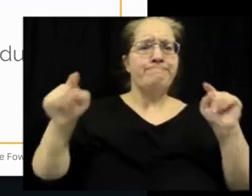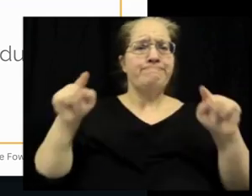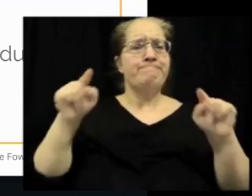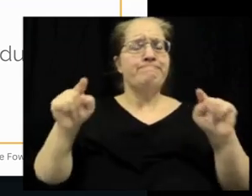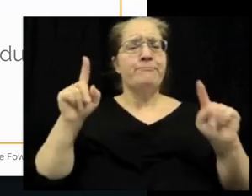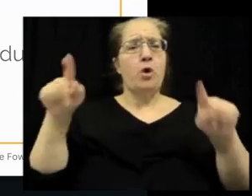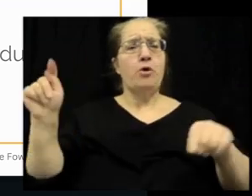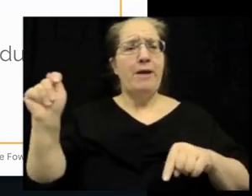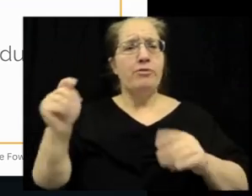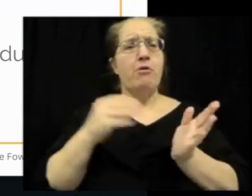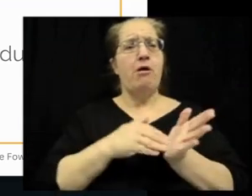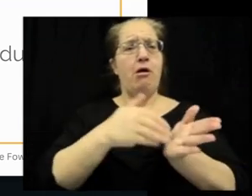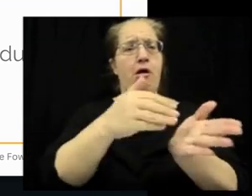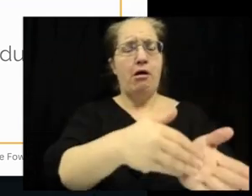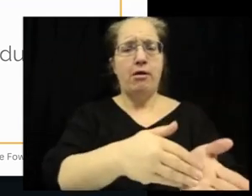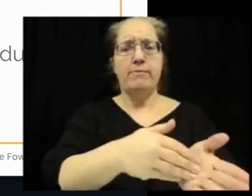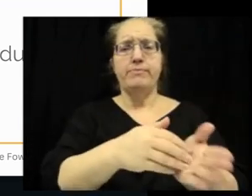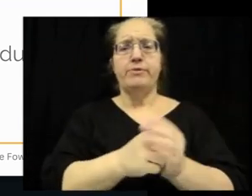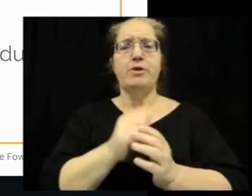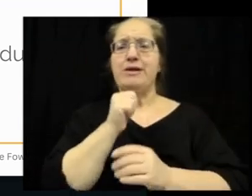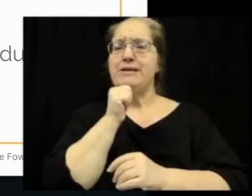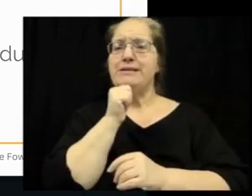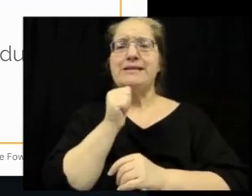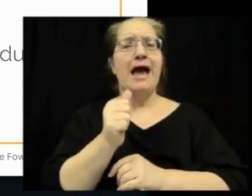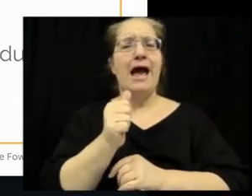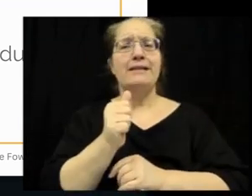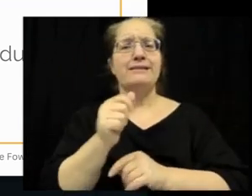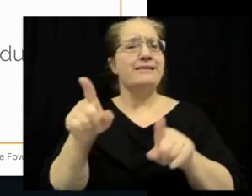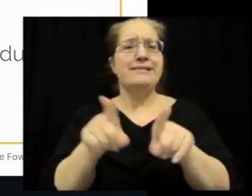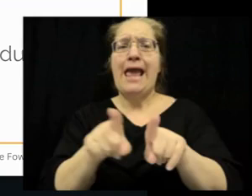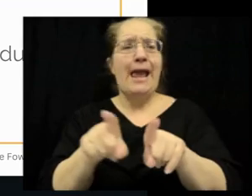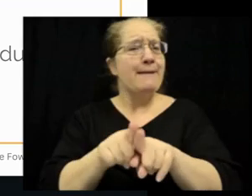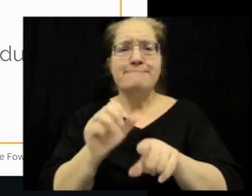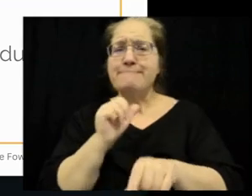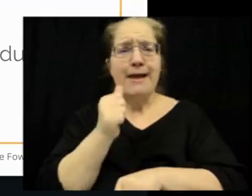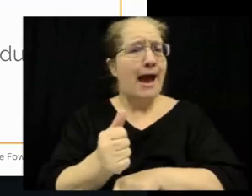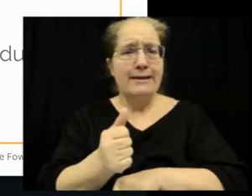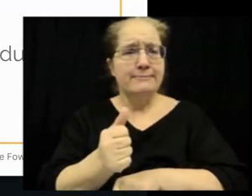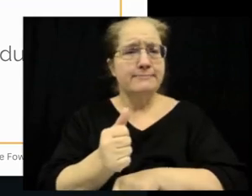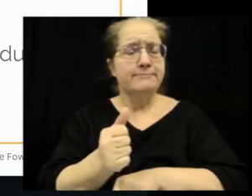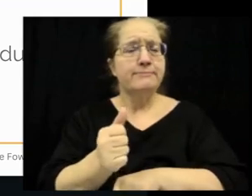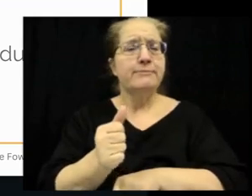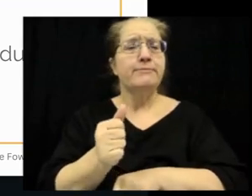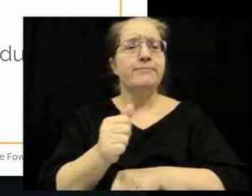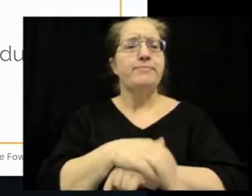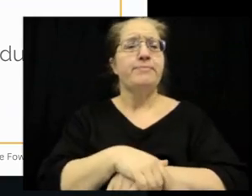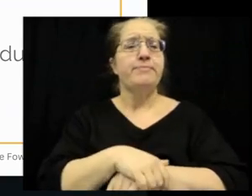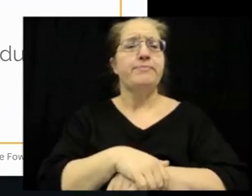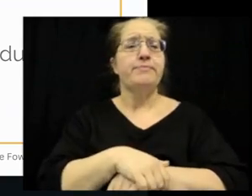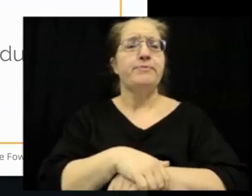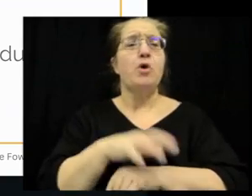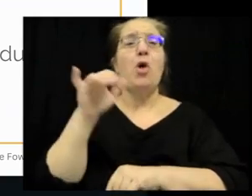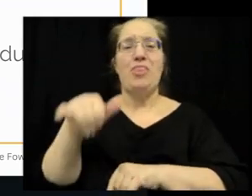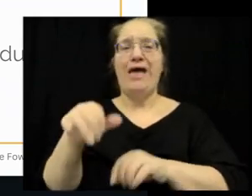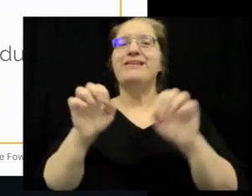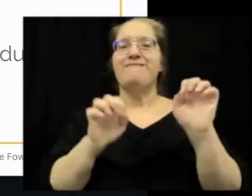to the bathroom a lot wasn't the same? And so that's what an evaluation